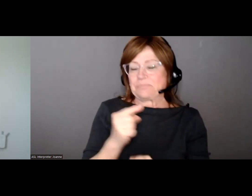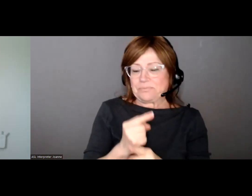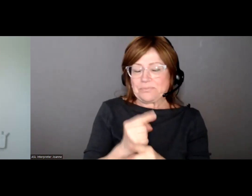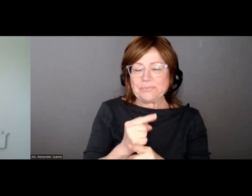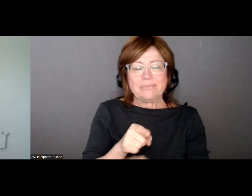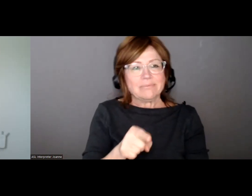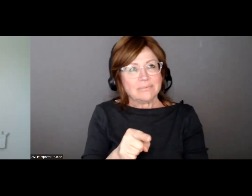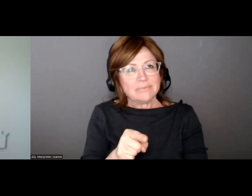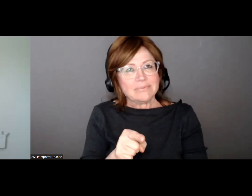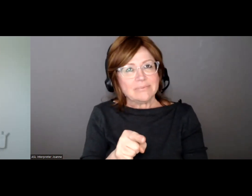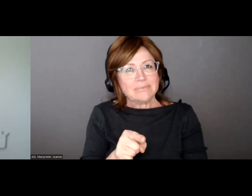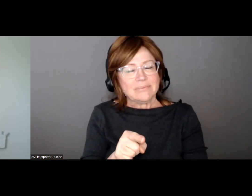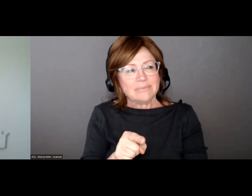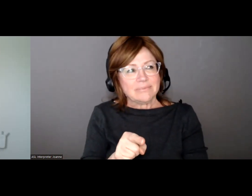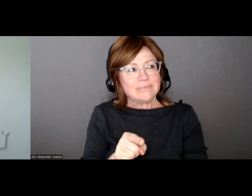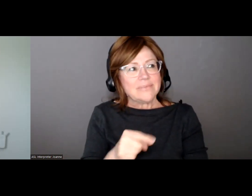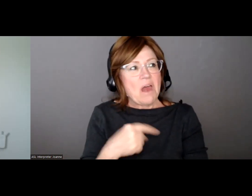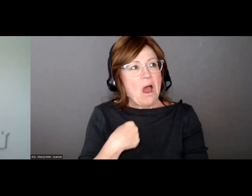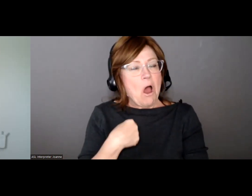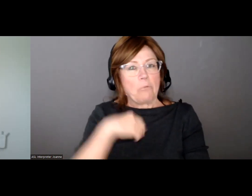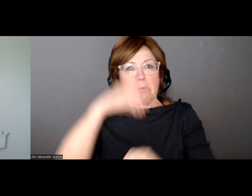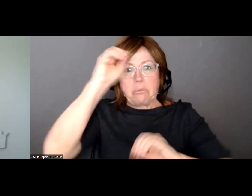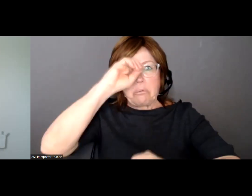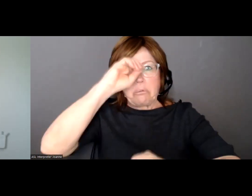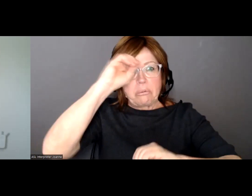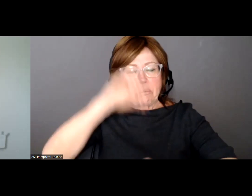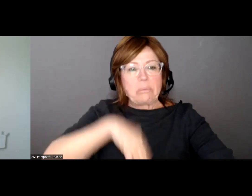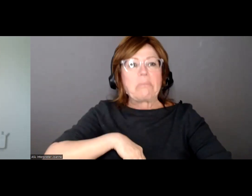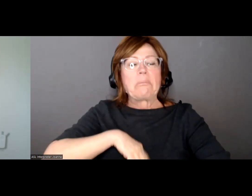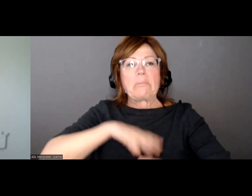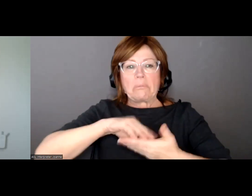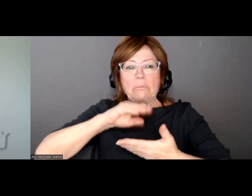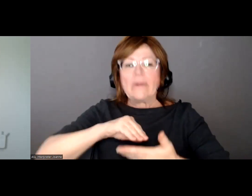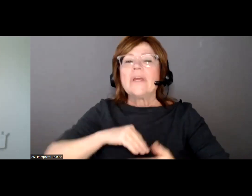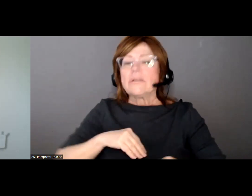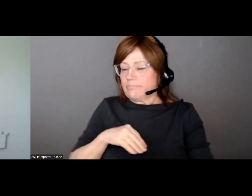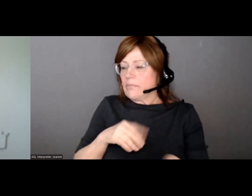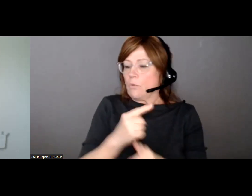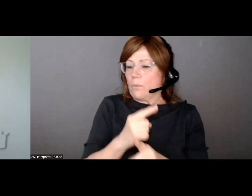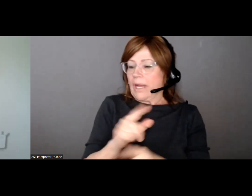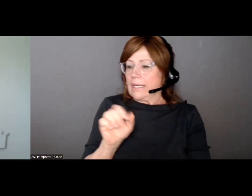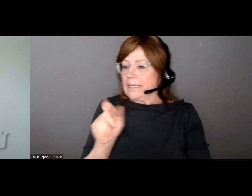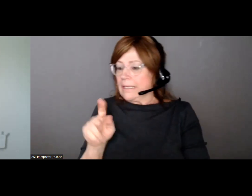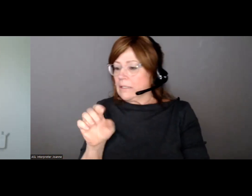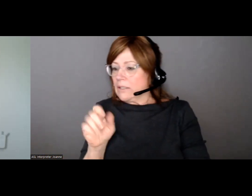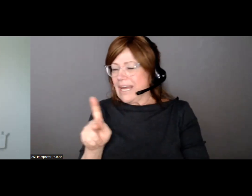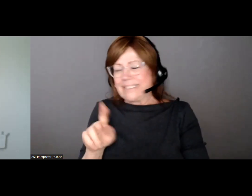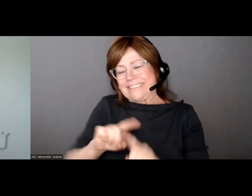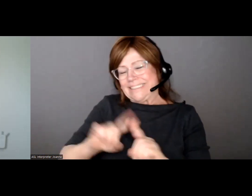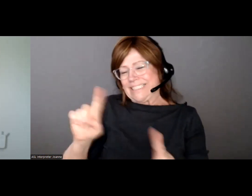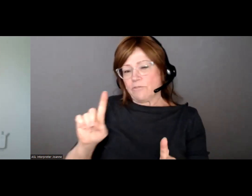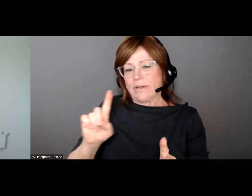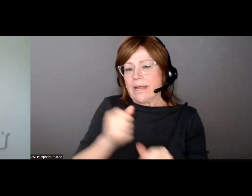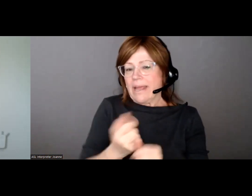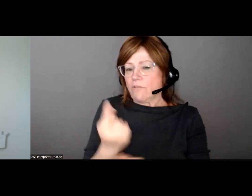that I didn't know that. So that's, Yeah, for TikTok, it's a little bit different because everyone's just looking